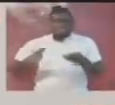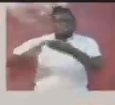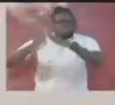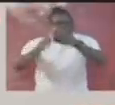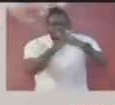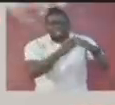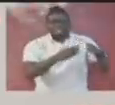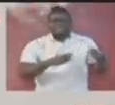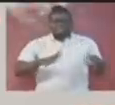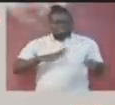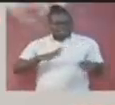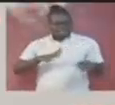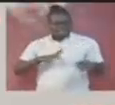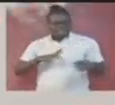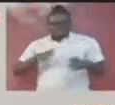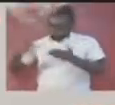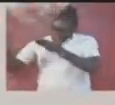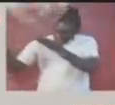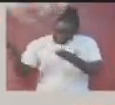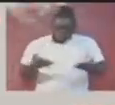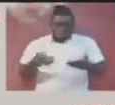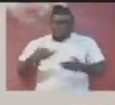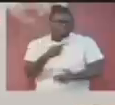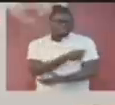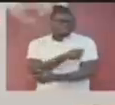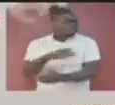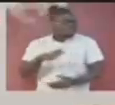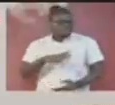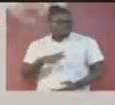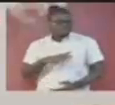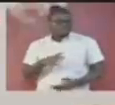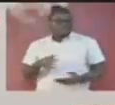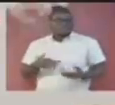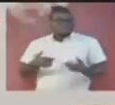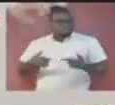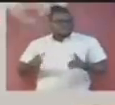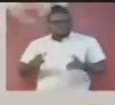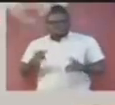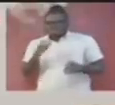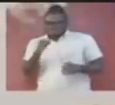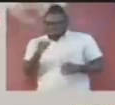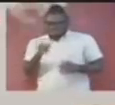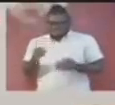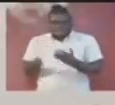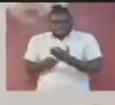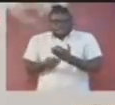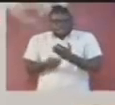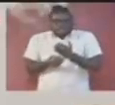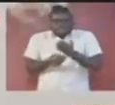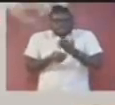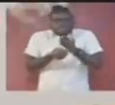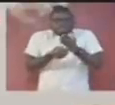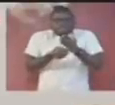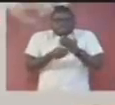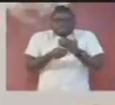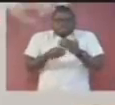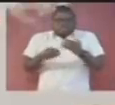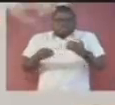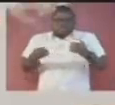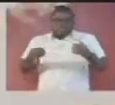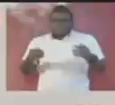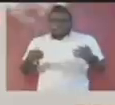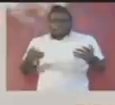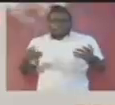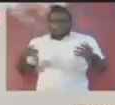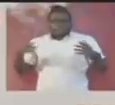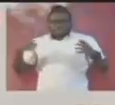Let's not give the opposite of what we are trying to do more focus than it deserves. Yes, we